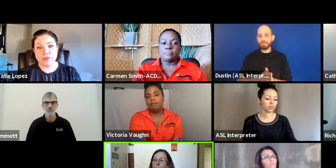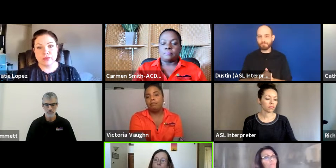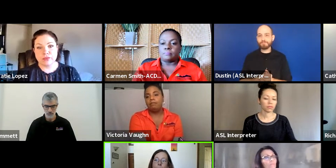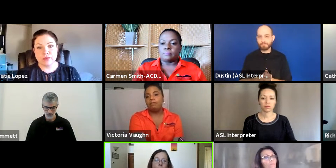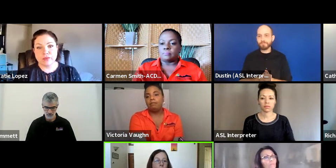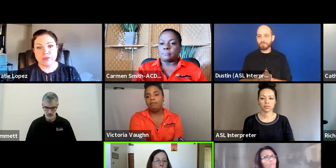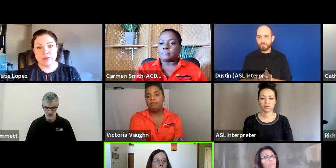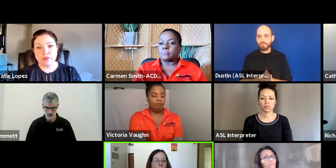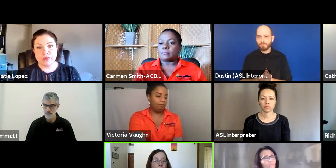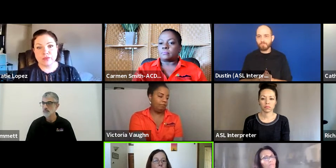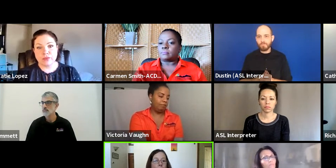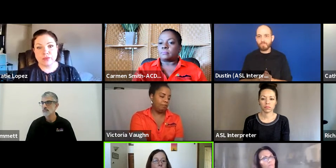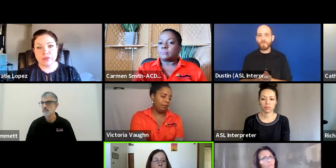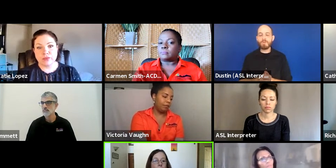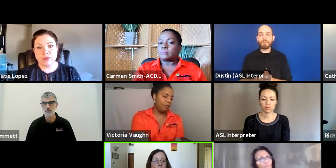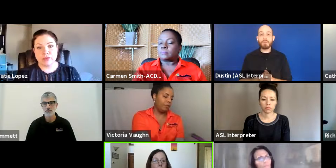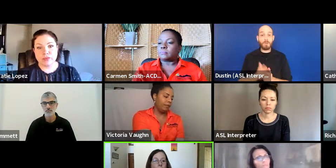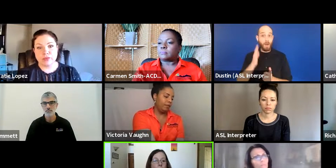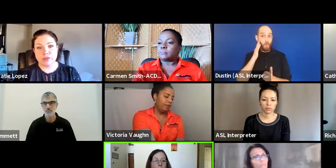I would entertain a motion